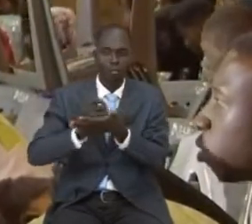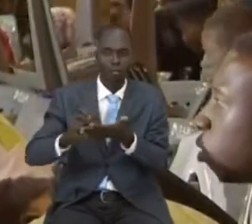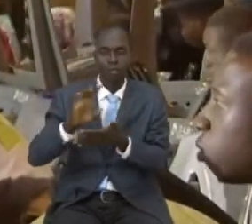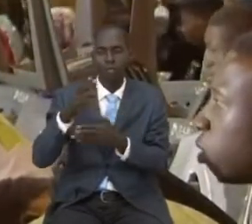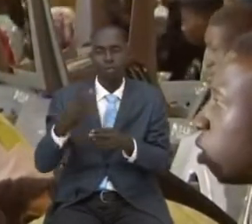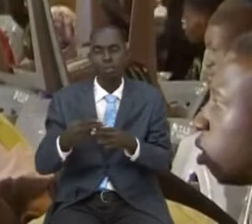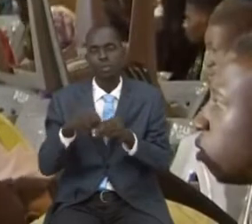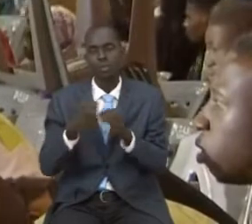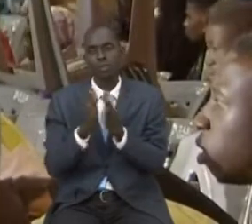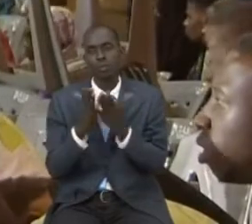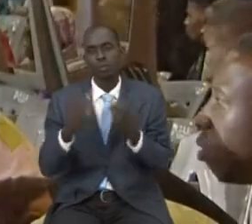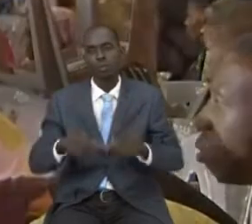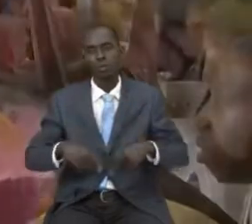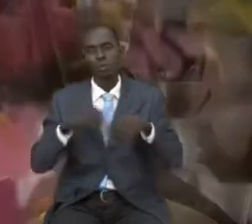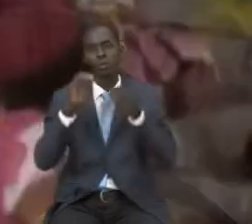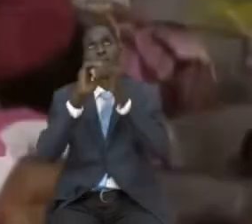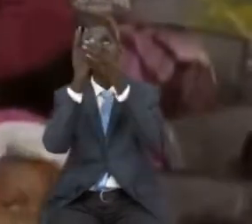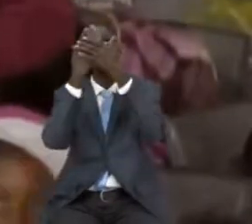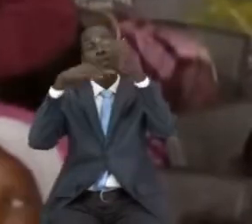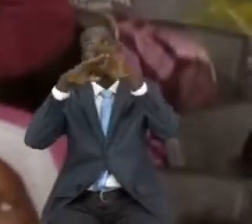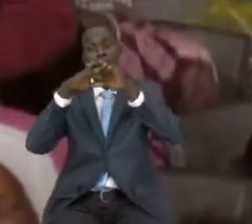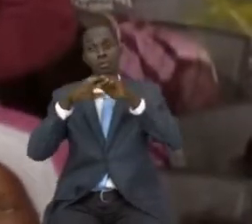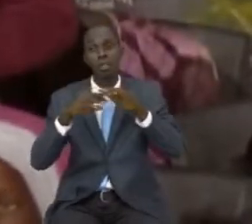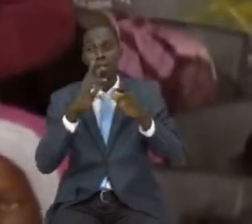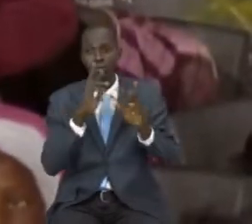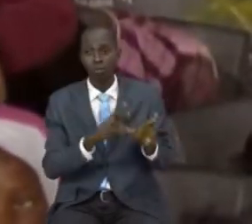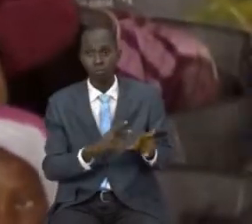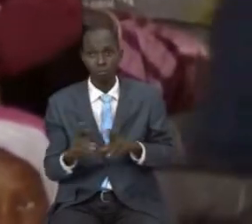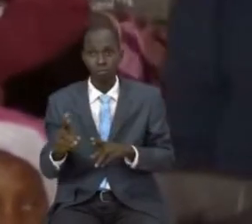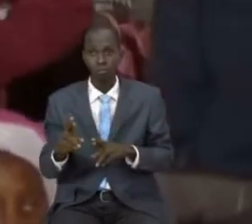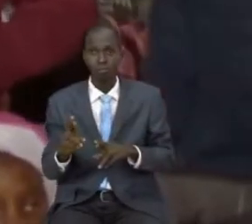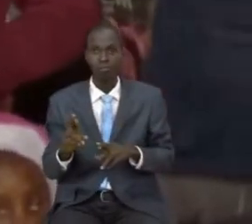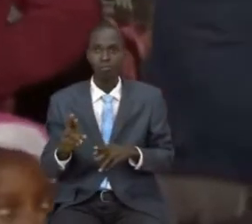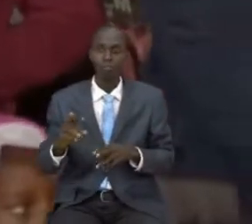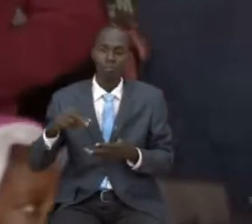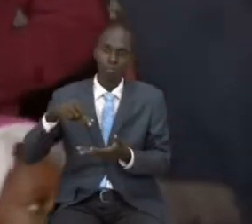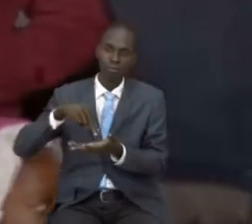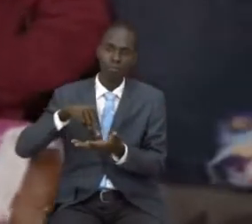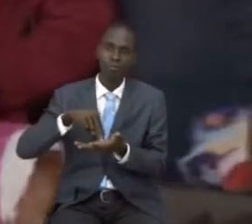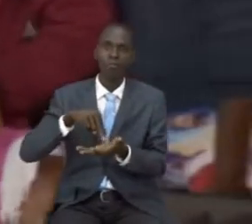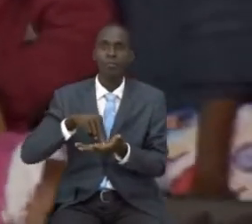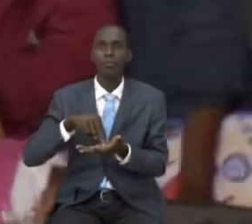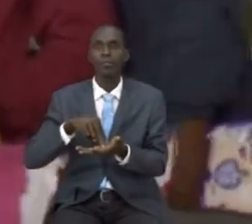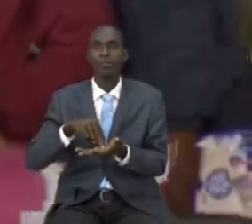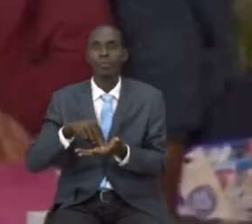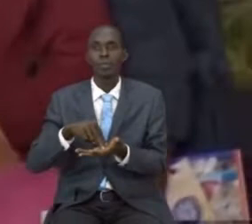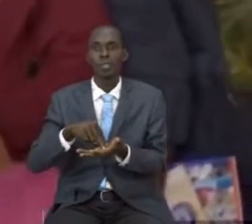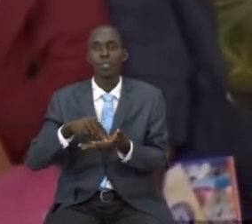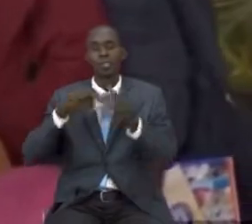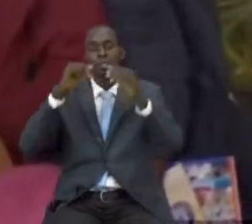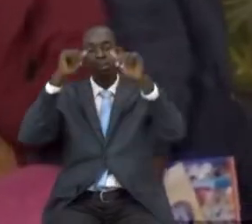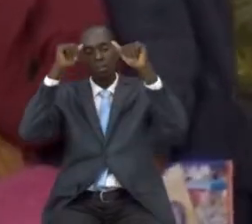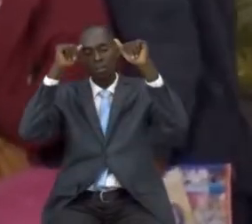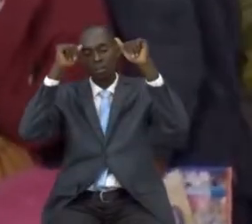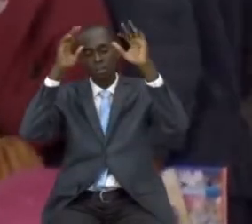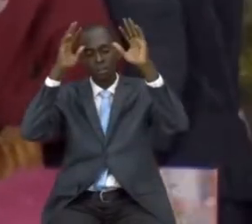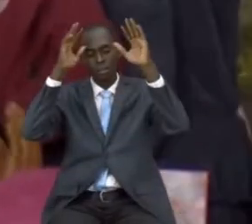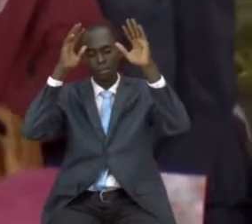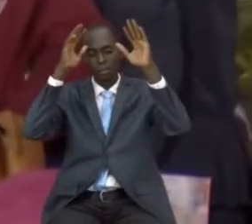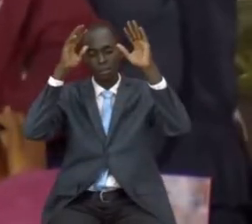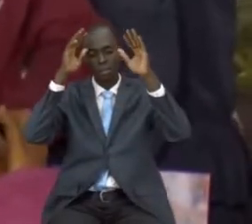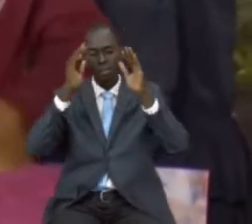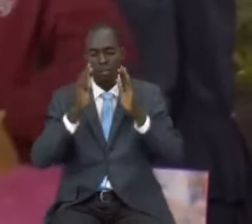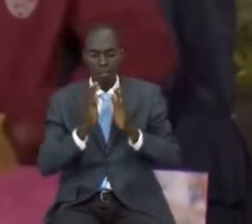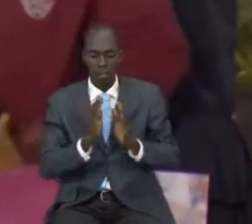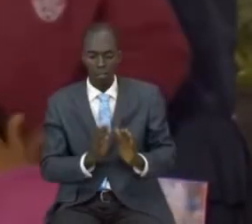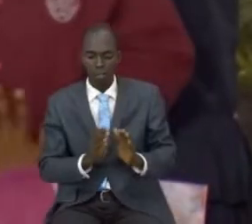in heaven. Raise up that hand. Stand up. I'm praying with you now. Father, according to